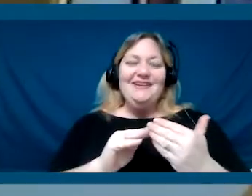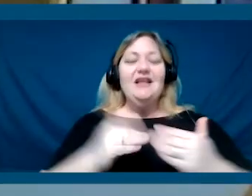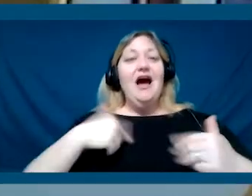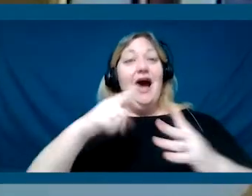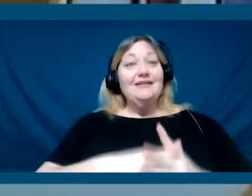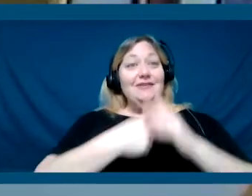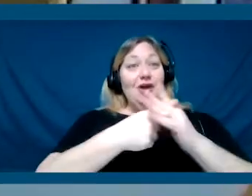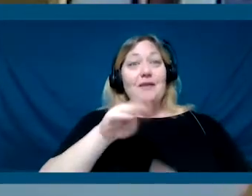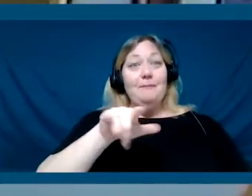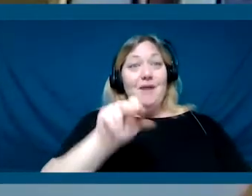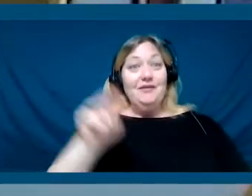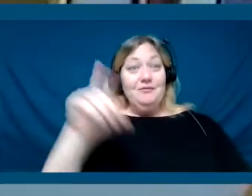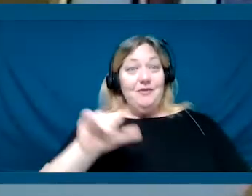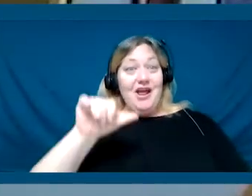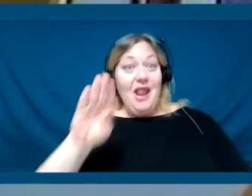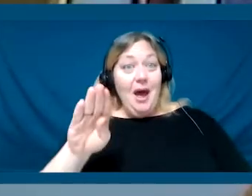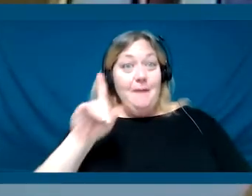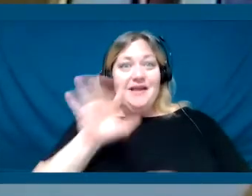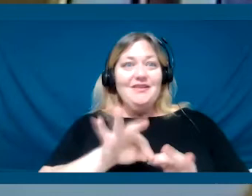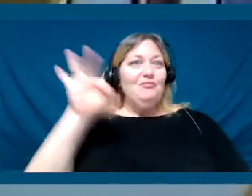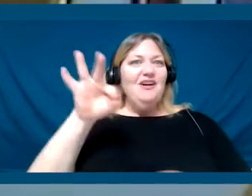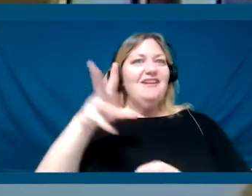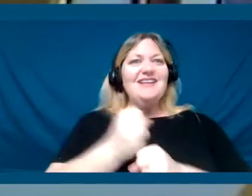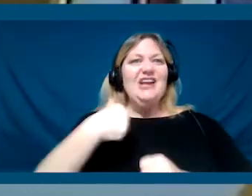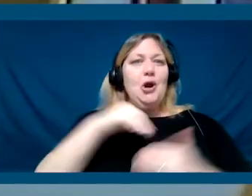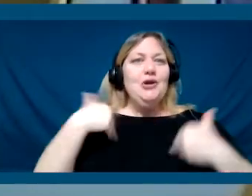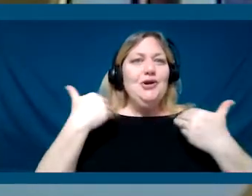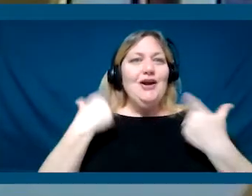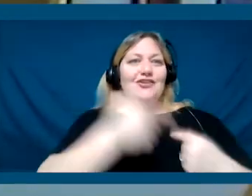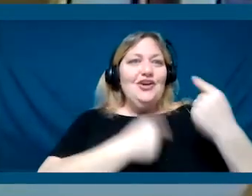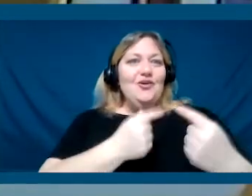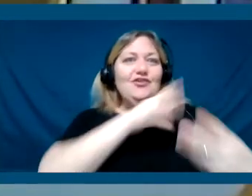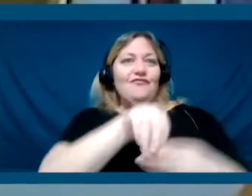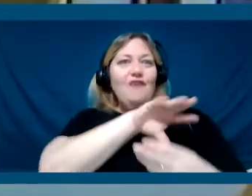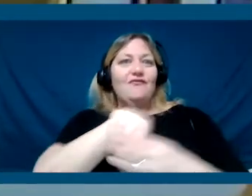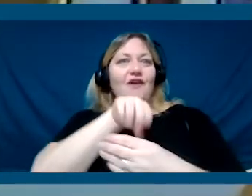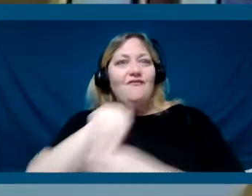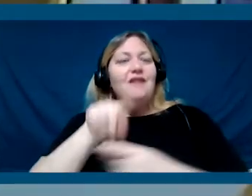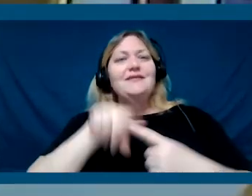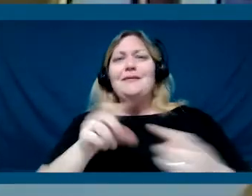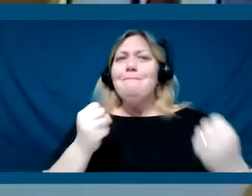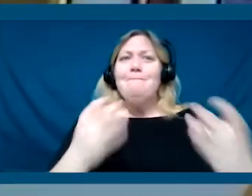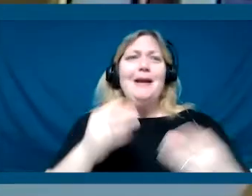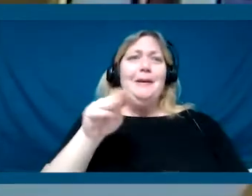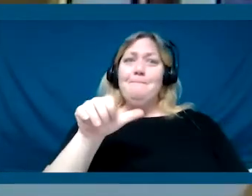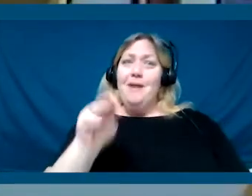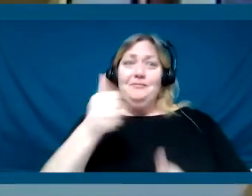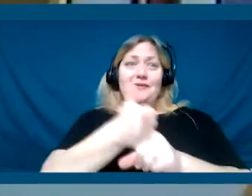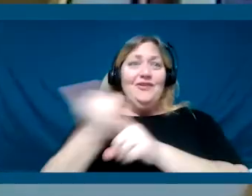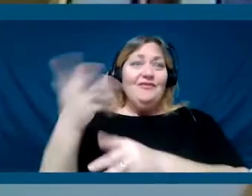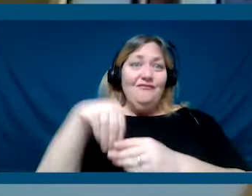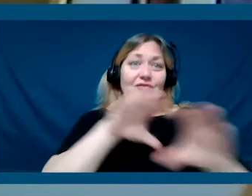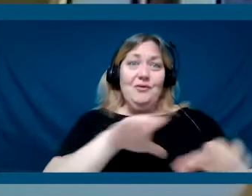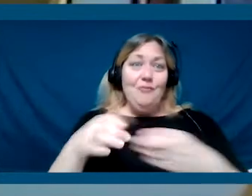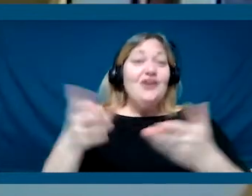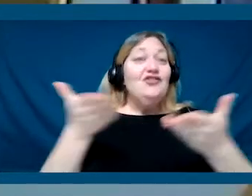started the Muslim Democratic Club in the spirit of getting our younger generation involved. There are several Muslims who are involved in the party,